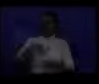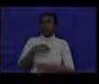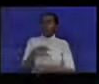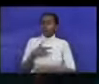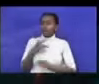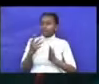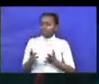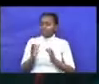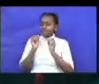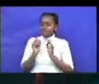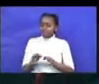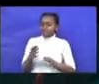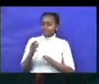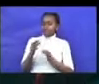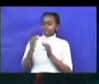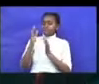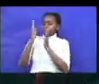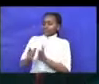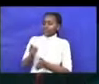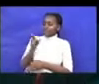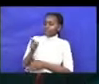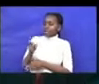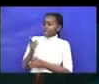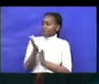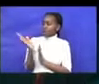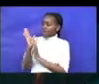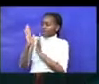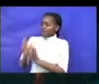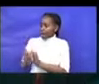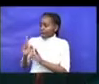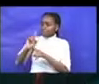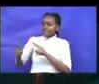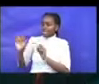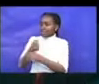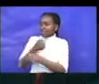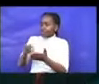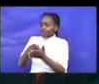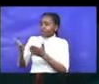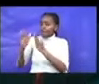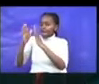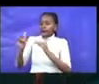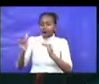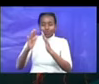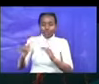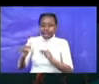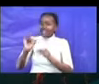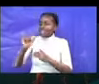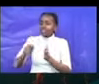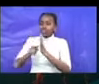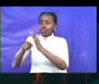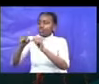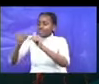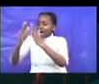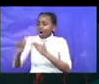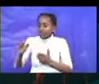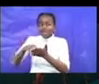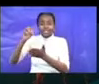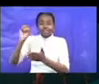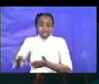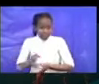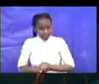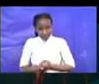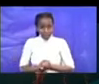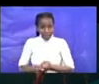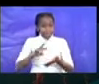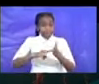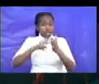they are too expensive. So we had to sit and look at formulas, disturb our